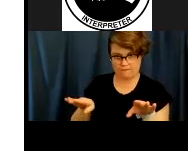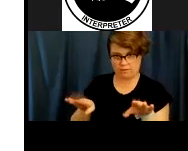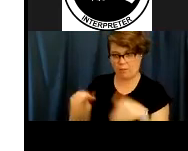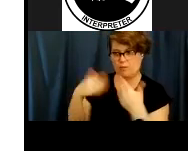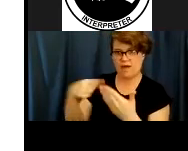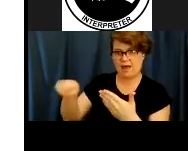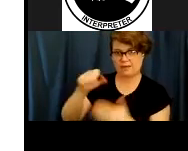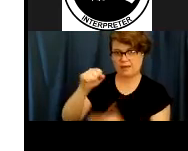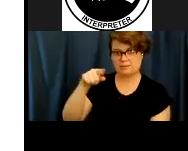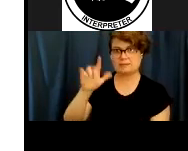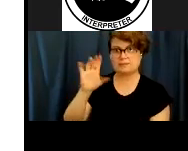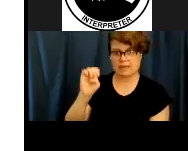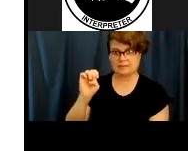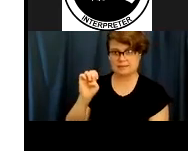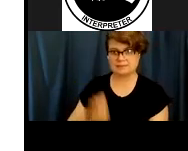folks?